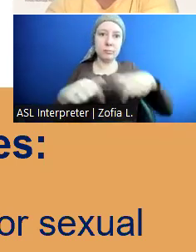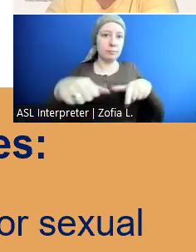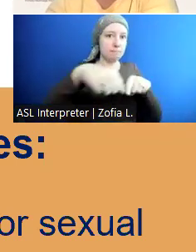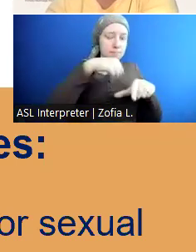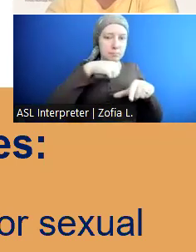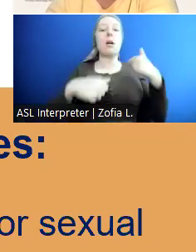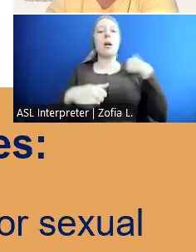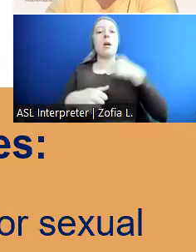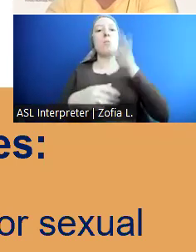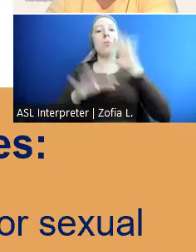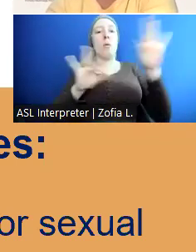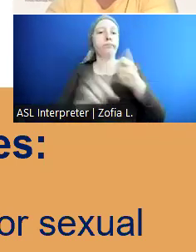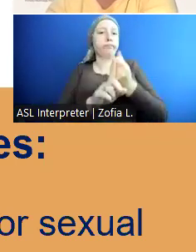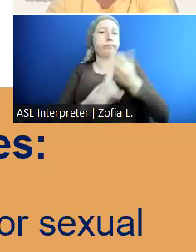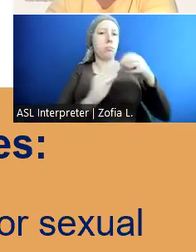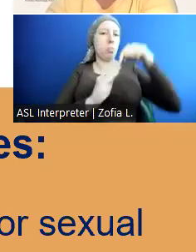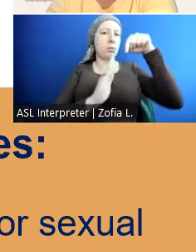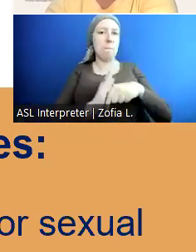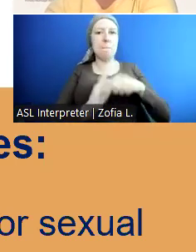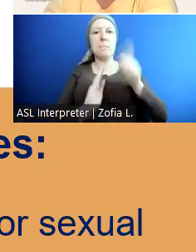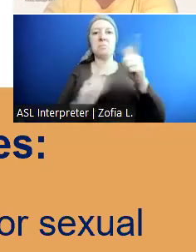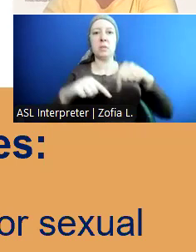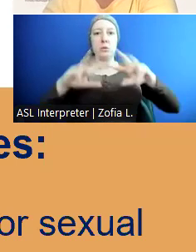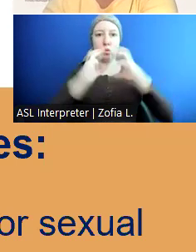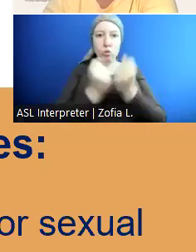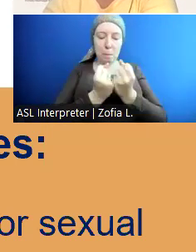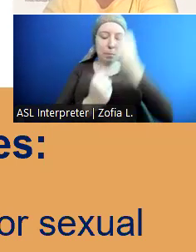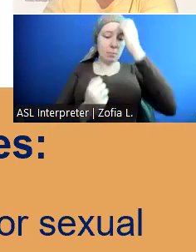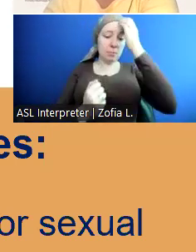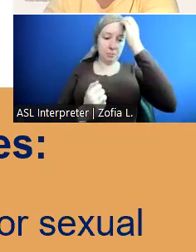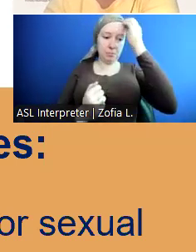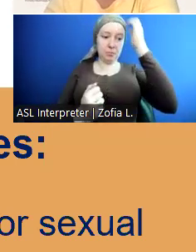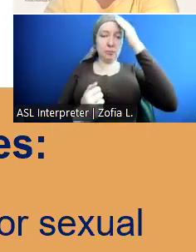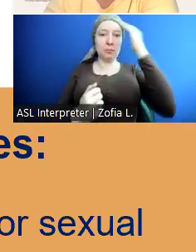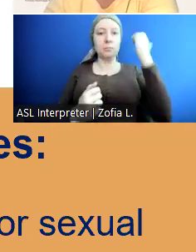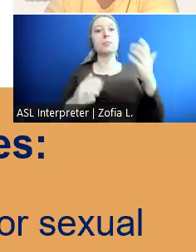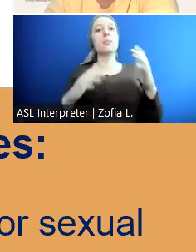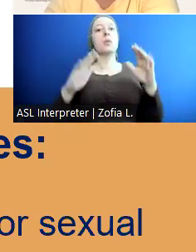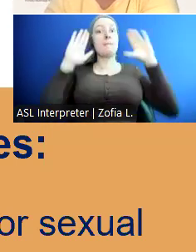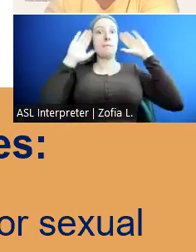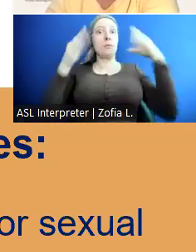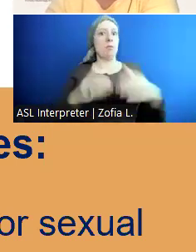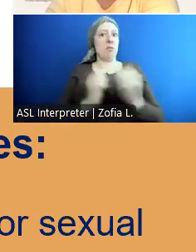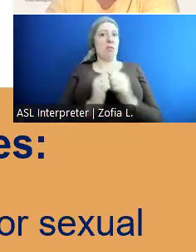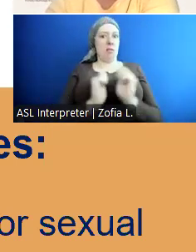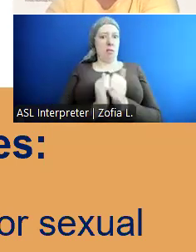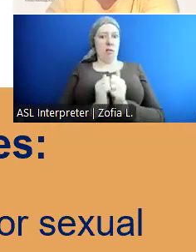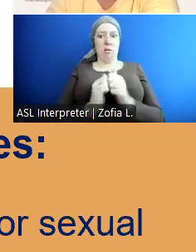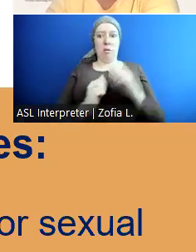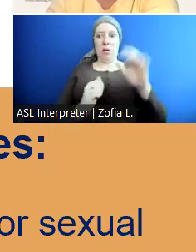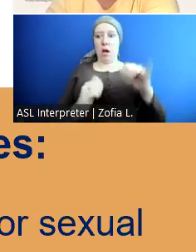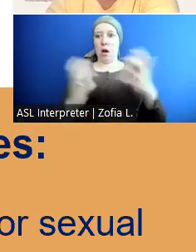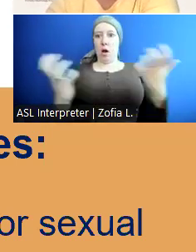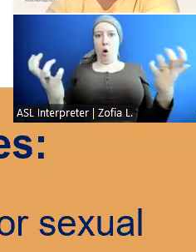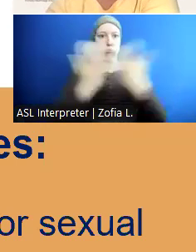that during the presentation, but and focus on how there's the intersection with